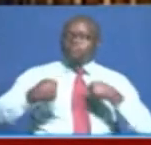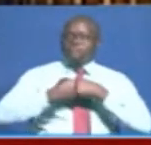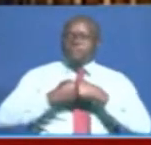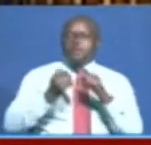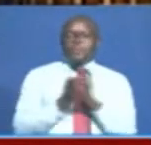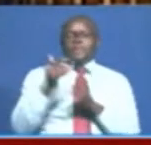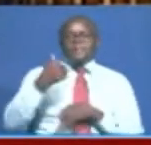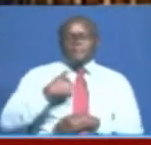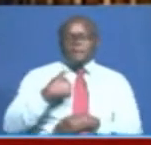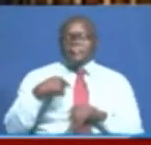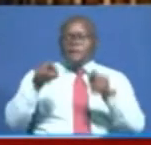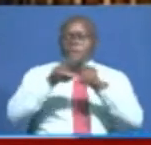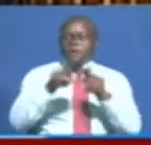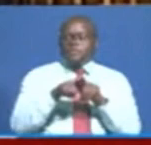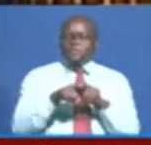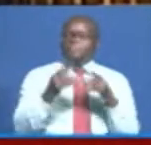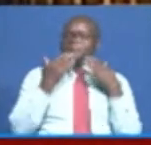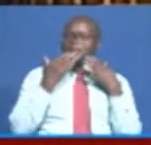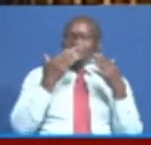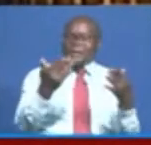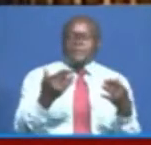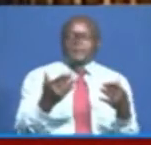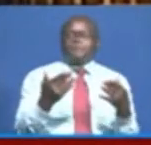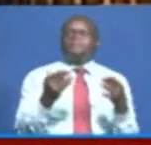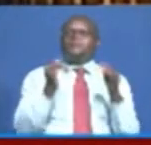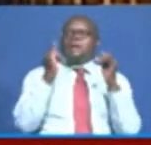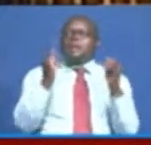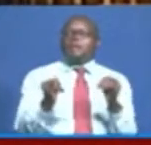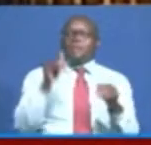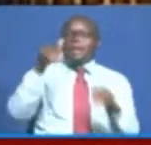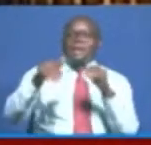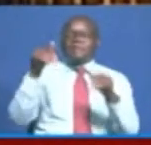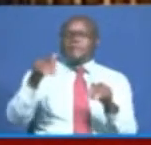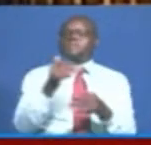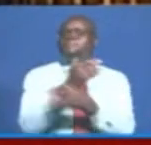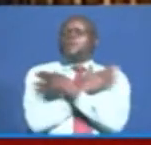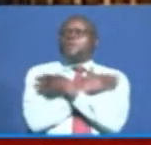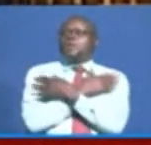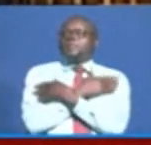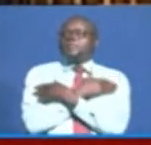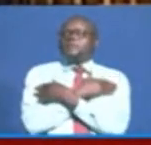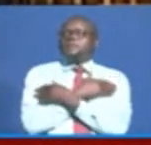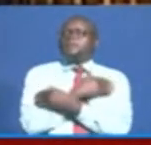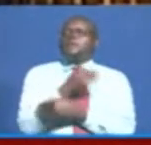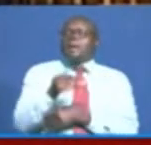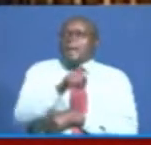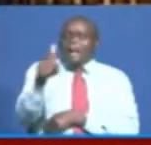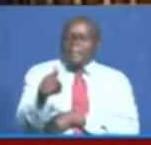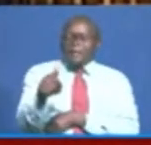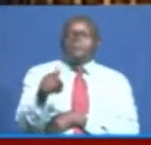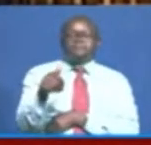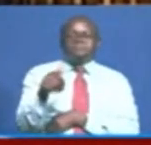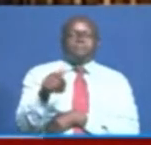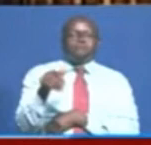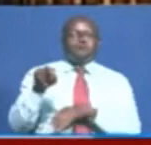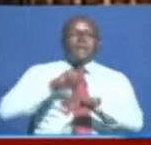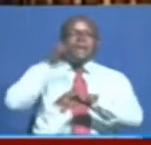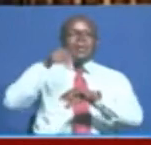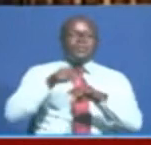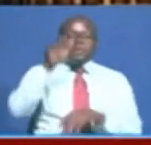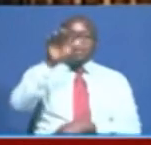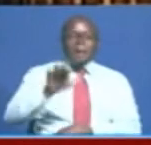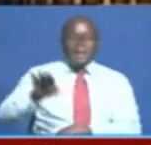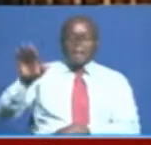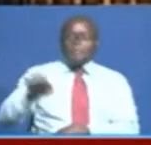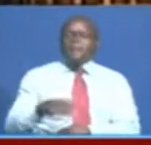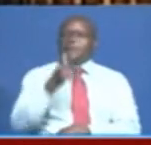I also extend congratulations to our newly elected colleagues in our sister house, the National Assembly, and wish